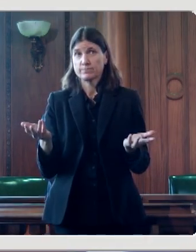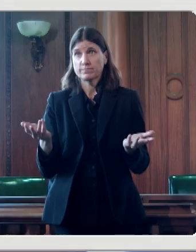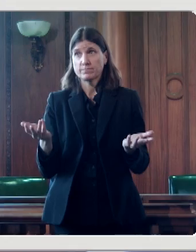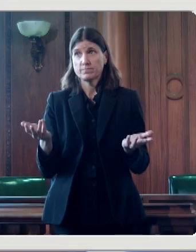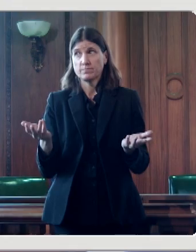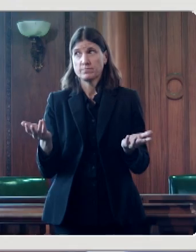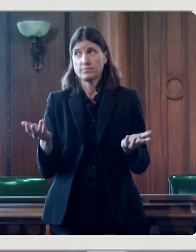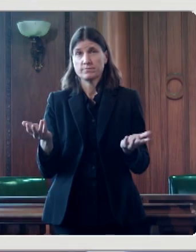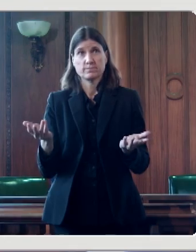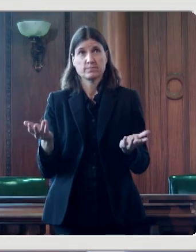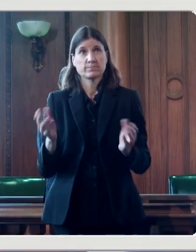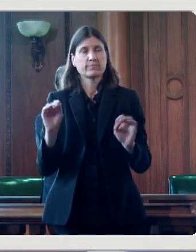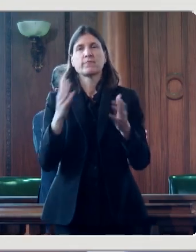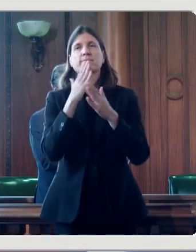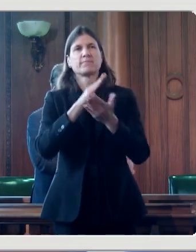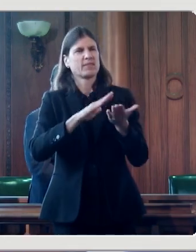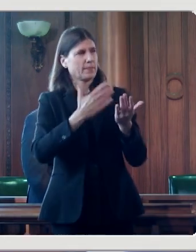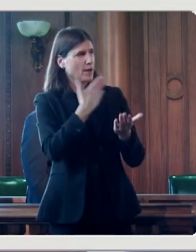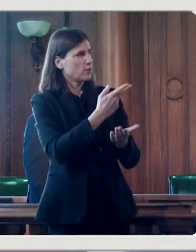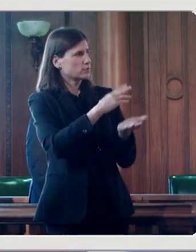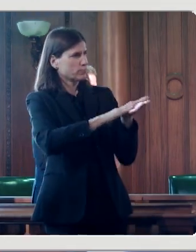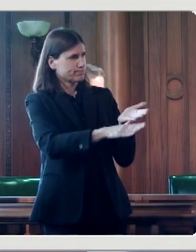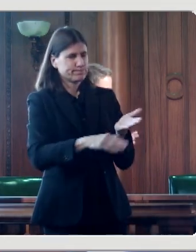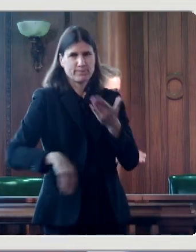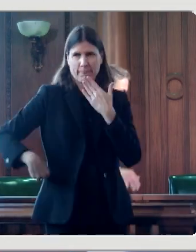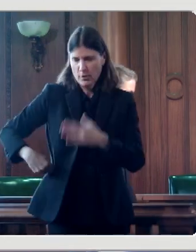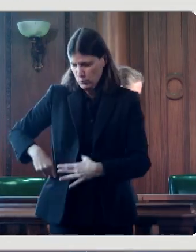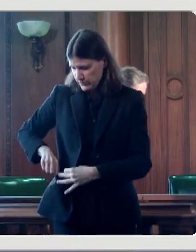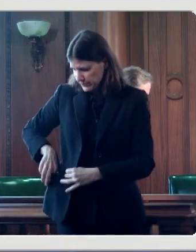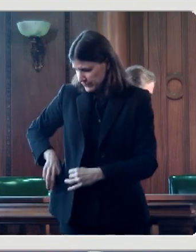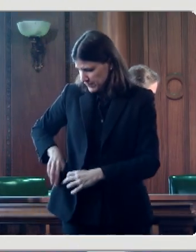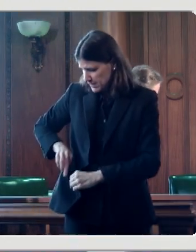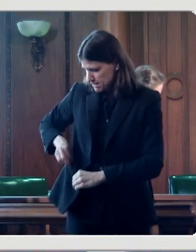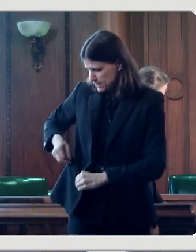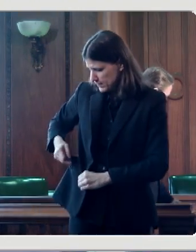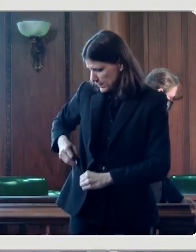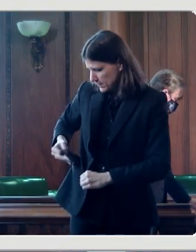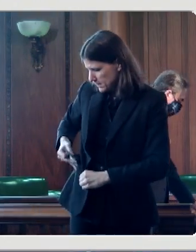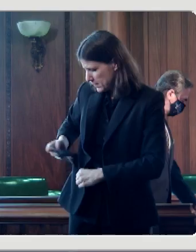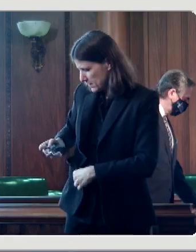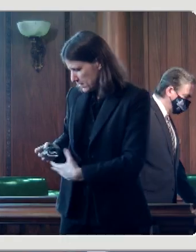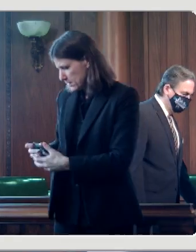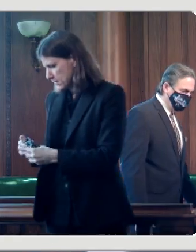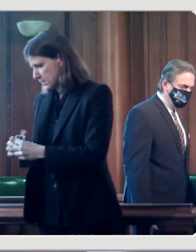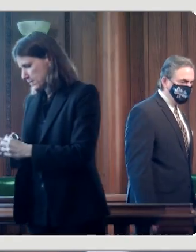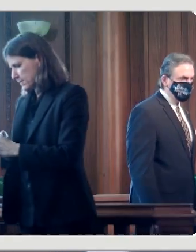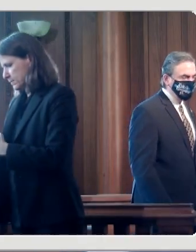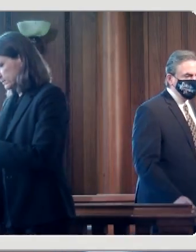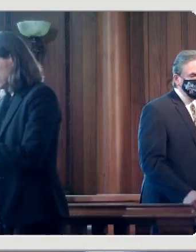Okay, gentlemen, thank you very, very much. Take care, Mr. Mayor. Stay healthy.